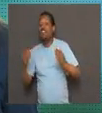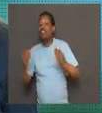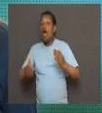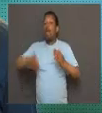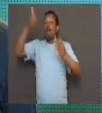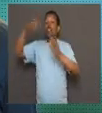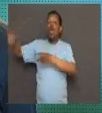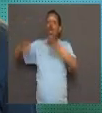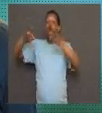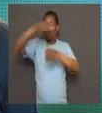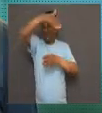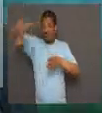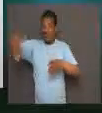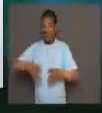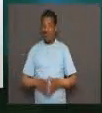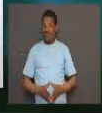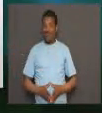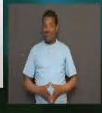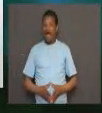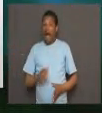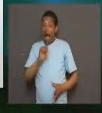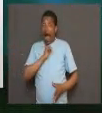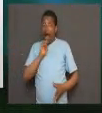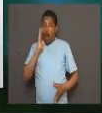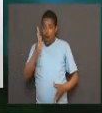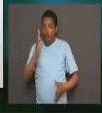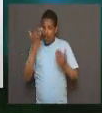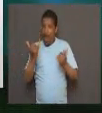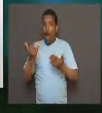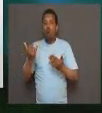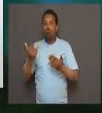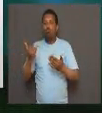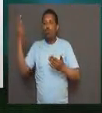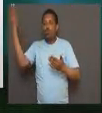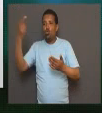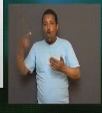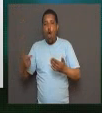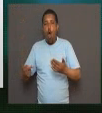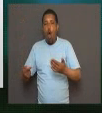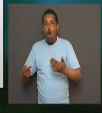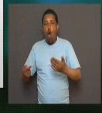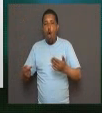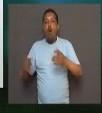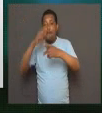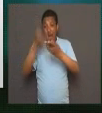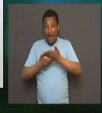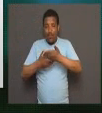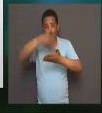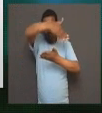the major road. I will now draw the map's boundaries.